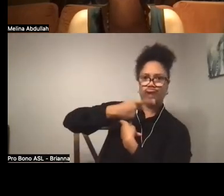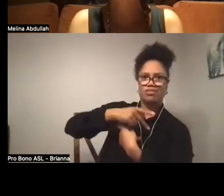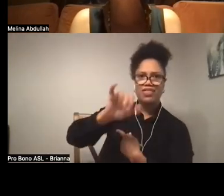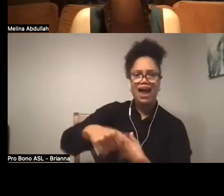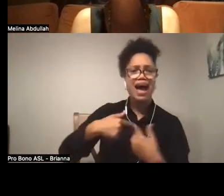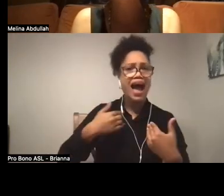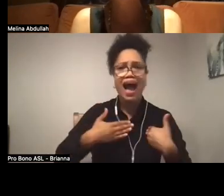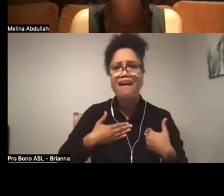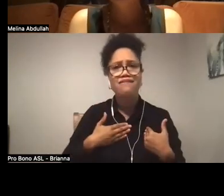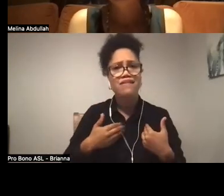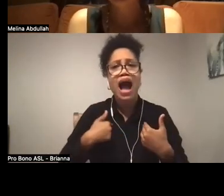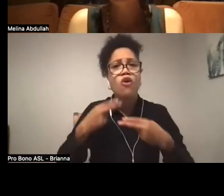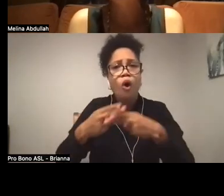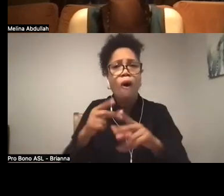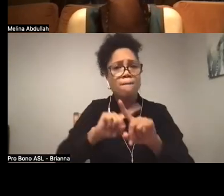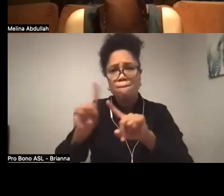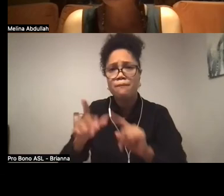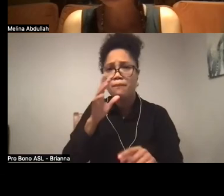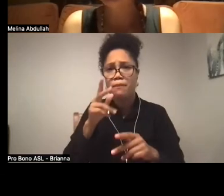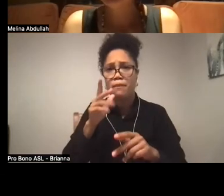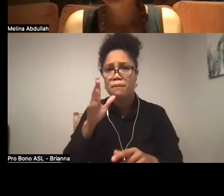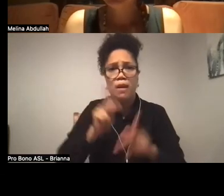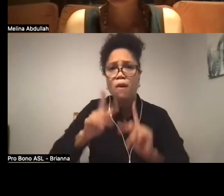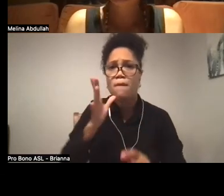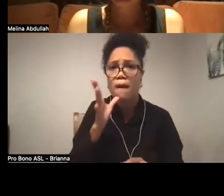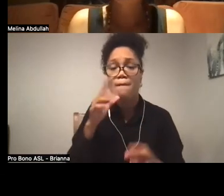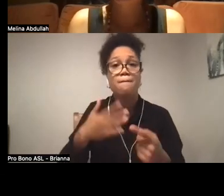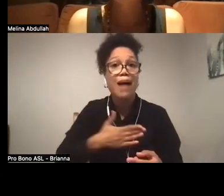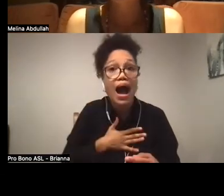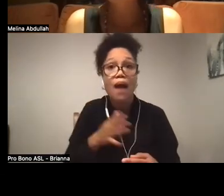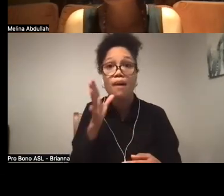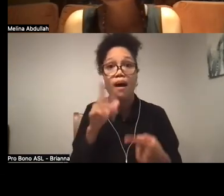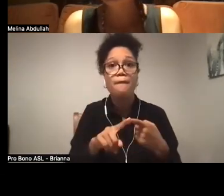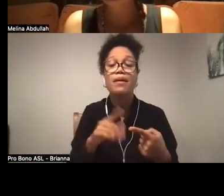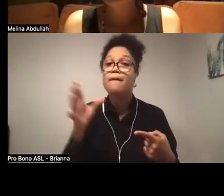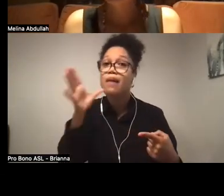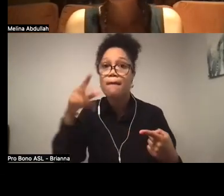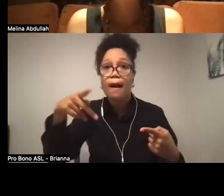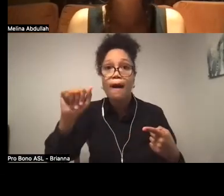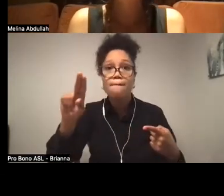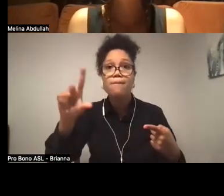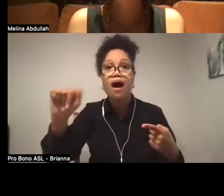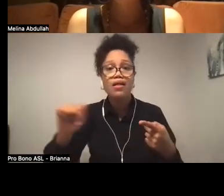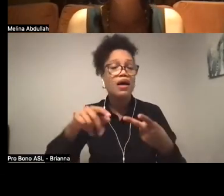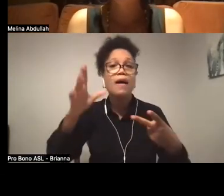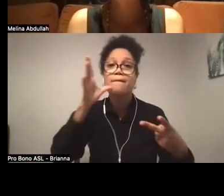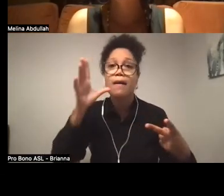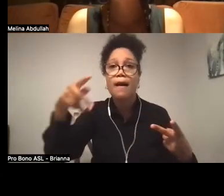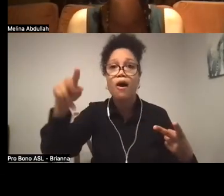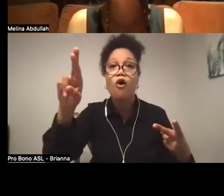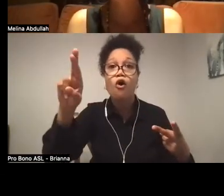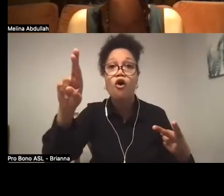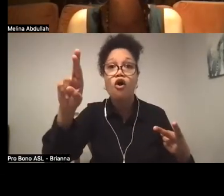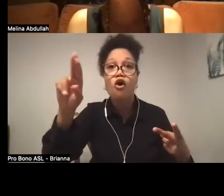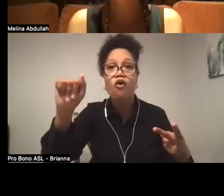I have my own mama, then I have Mama Paula, and I have Mama Rashida, and I have Mama True, and